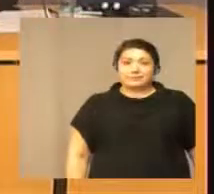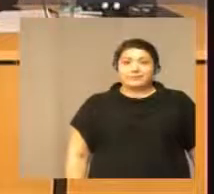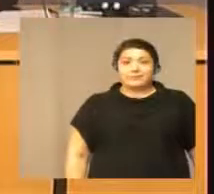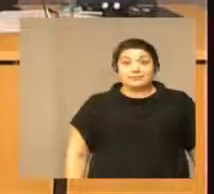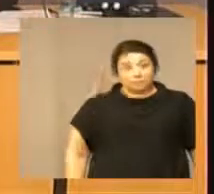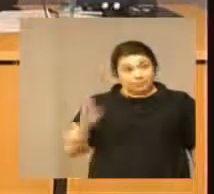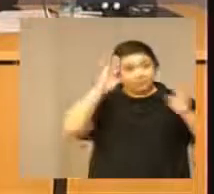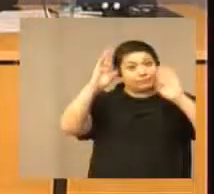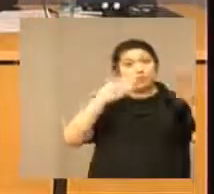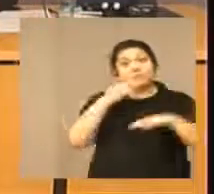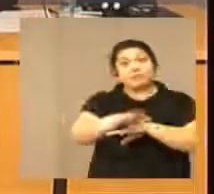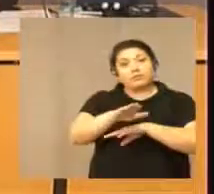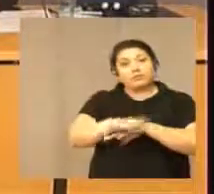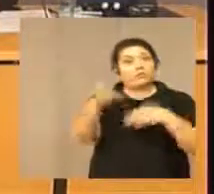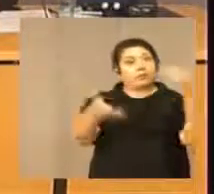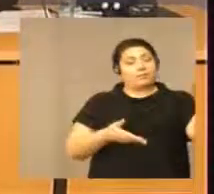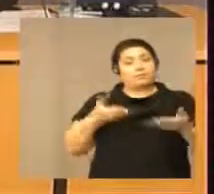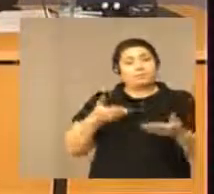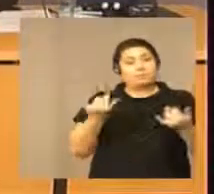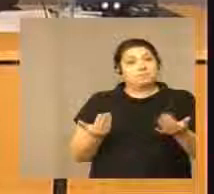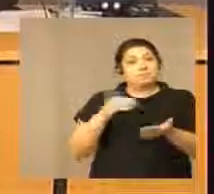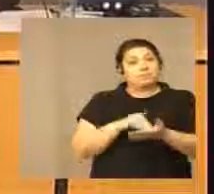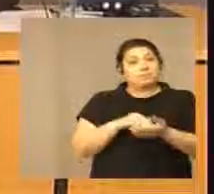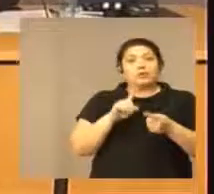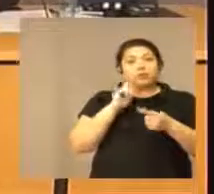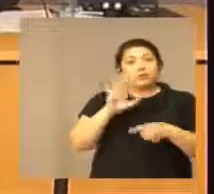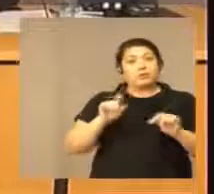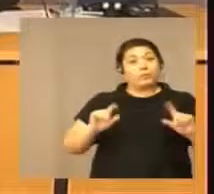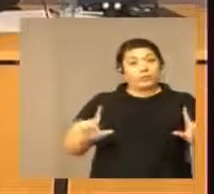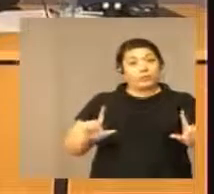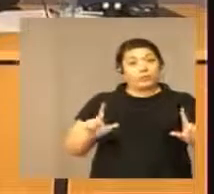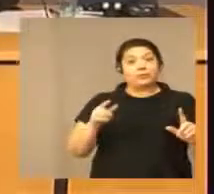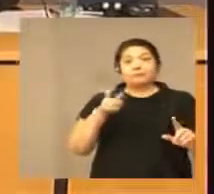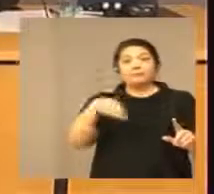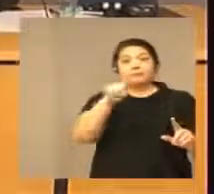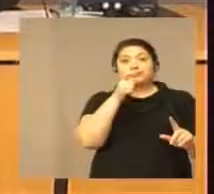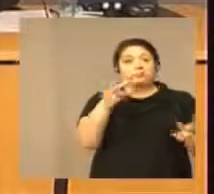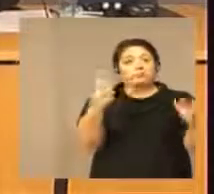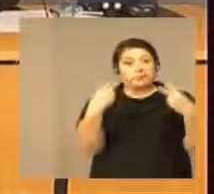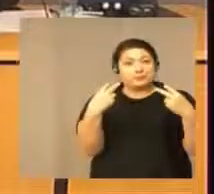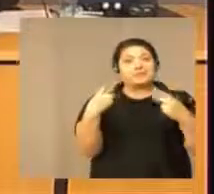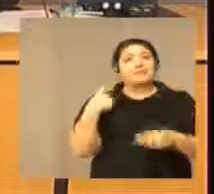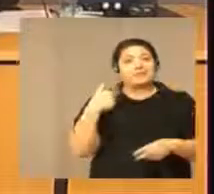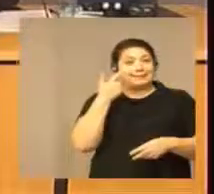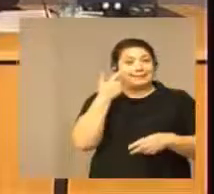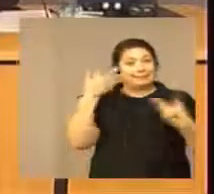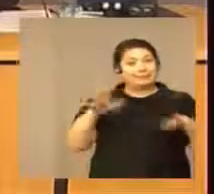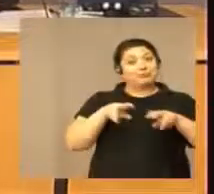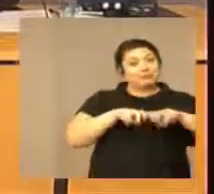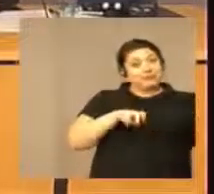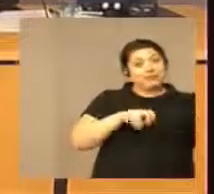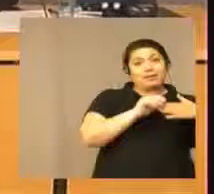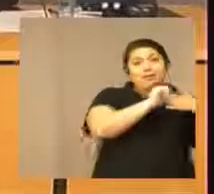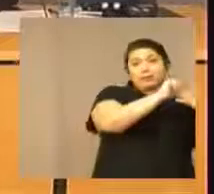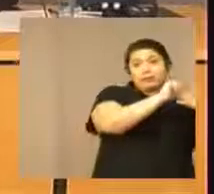Good afternoon. Welcome back to our webinar audience. We just finished our leadership panel, and now